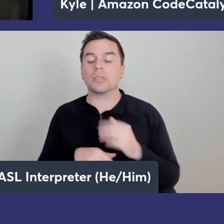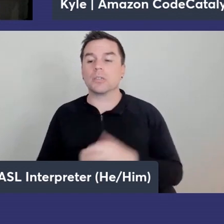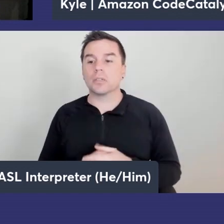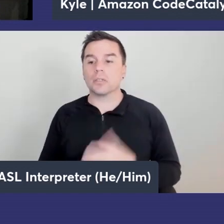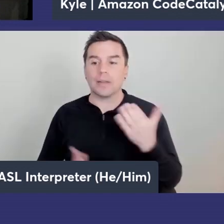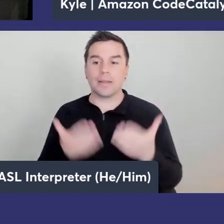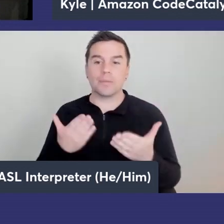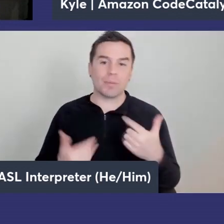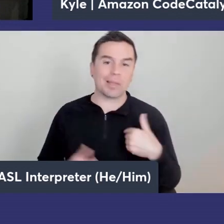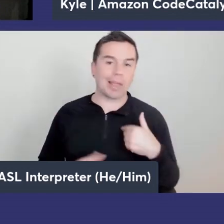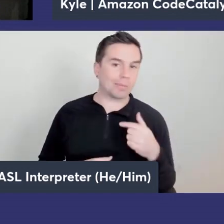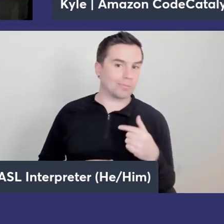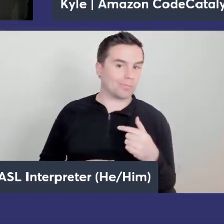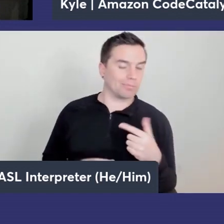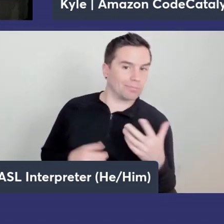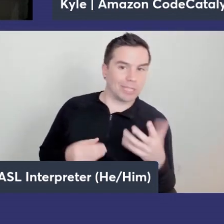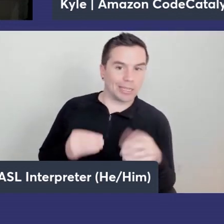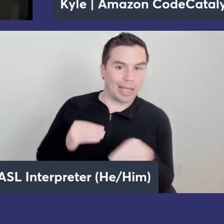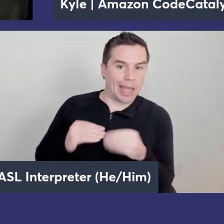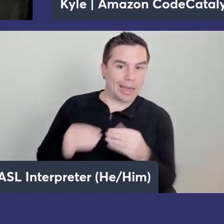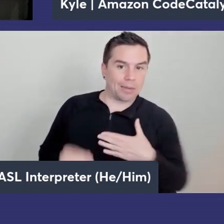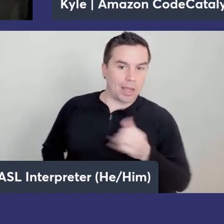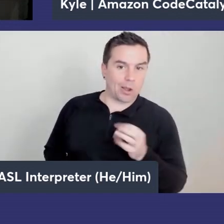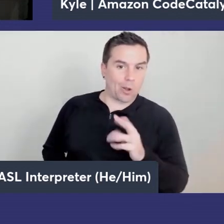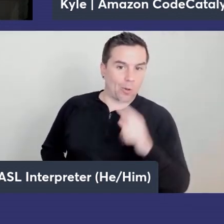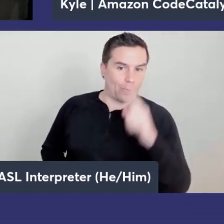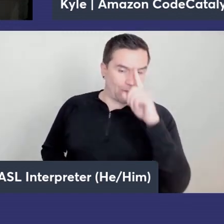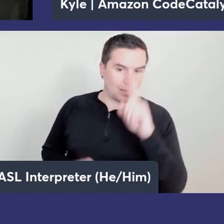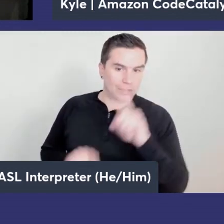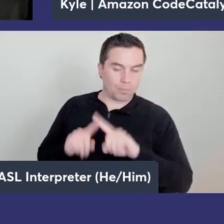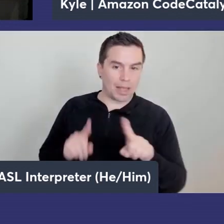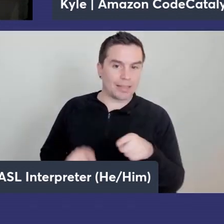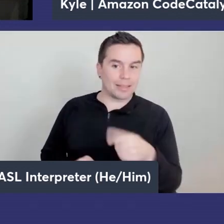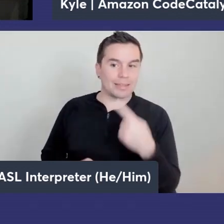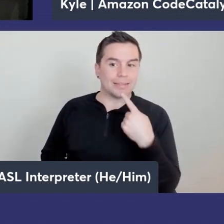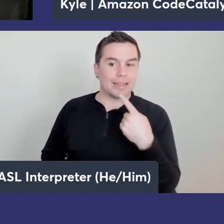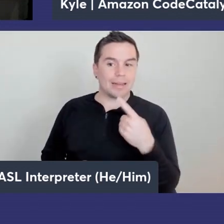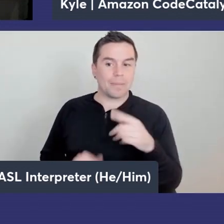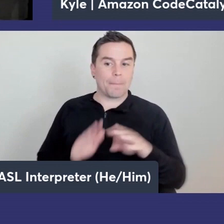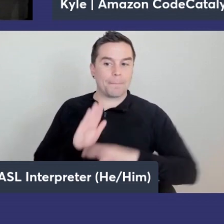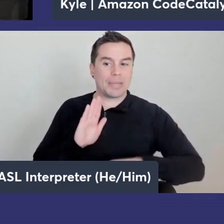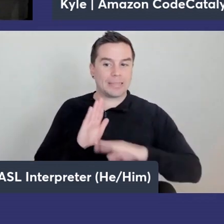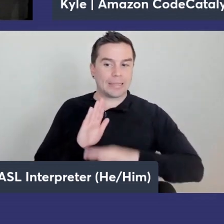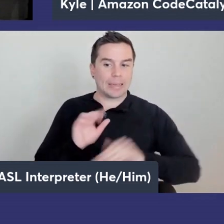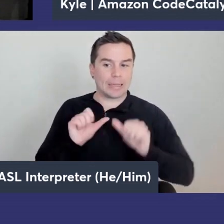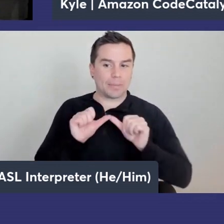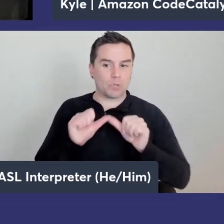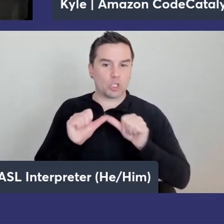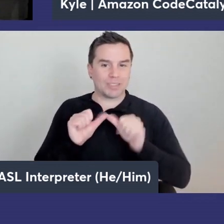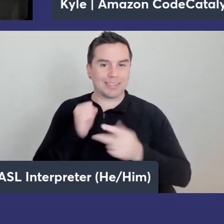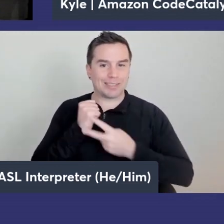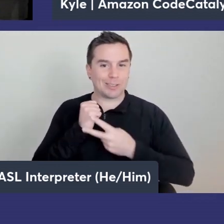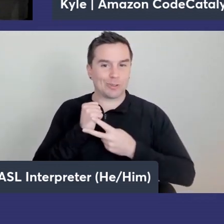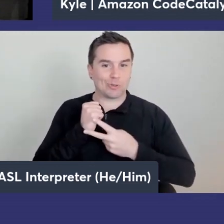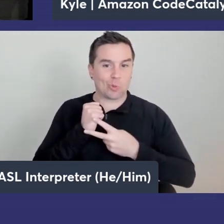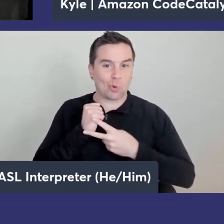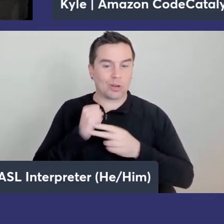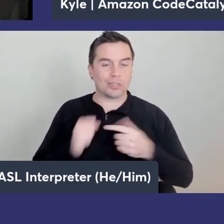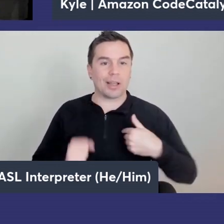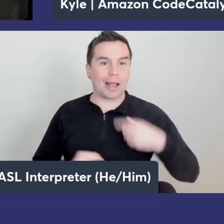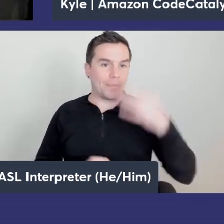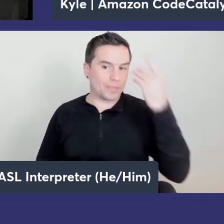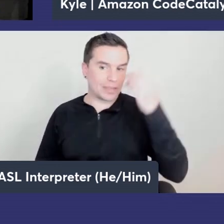my own thoughts into this as well, but Rudix World says basically persistent storage, where I'm thinking maybe Rudix World